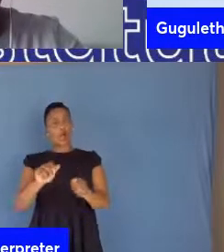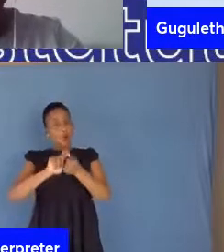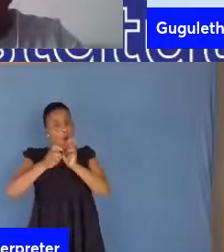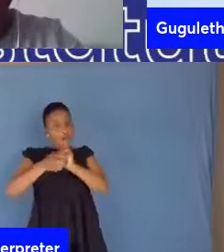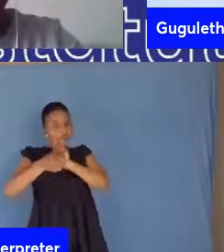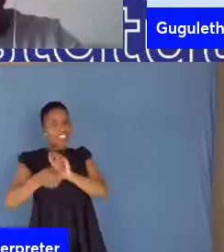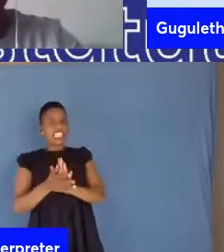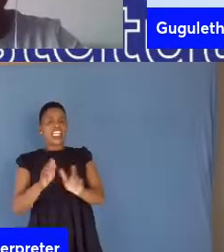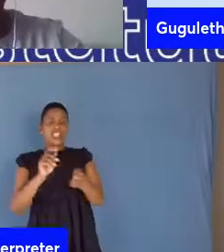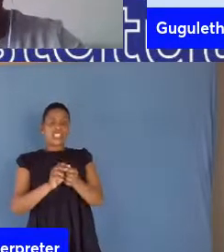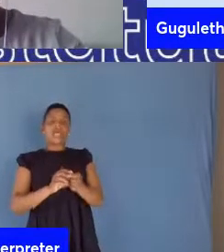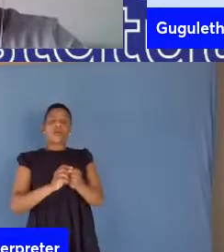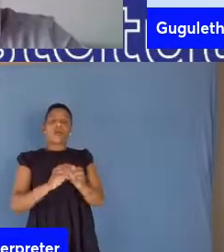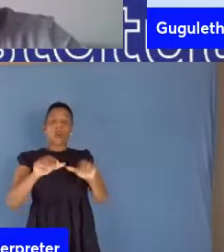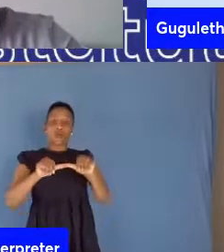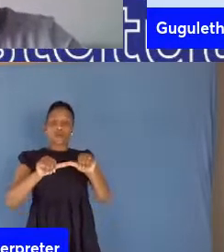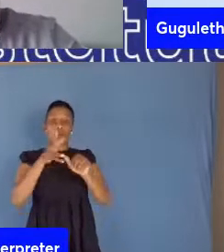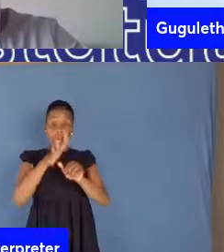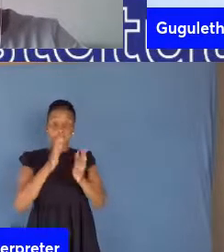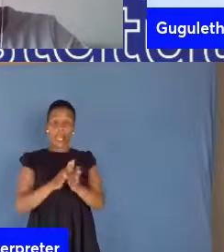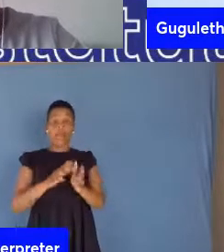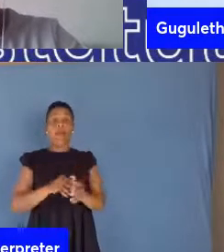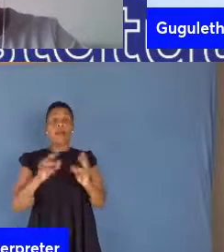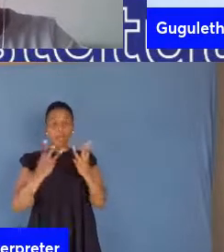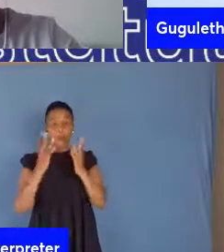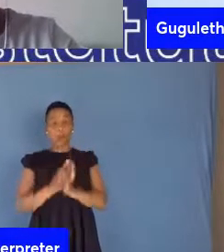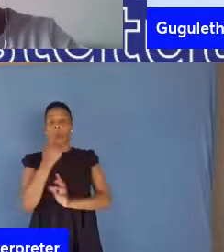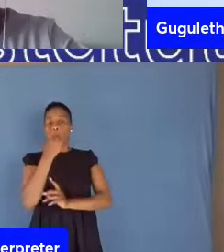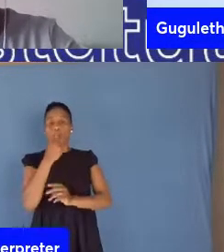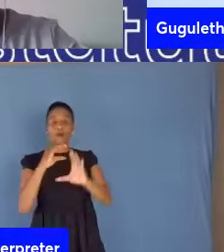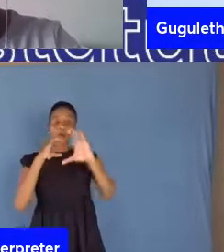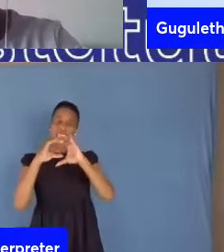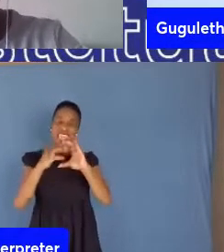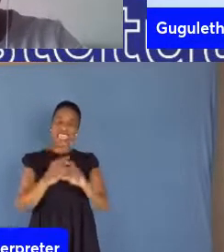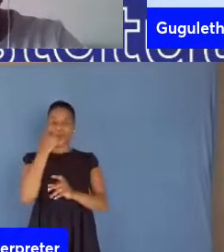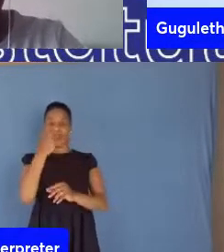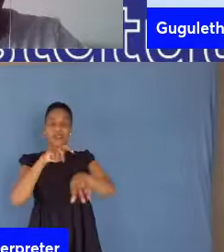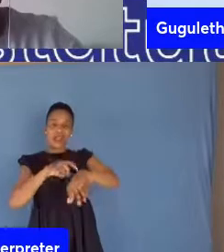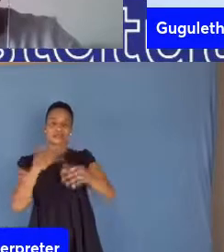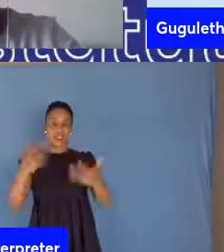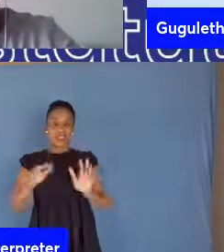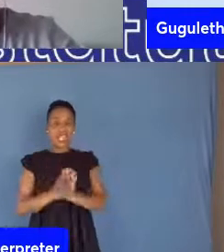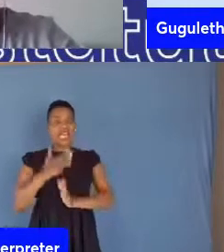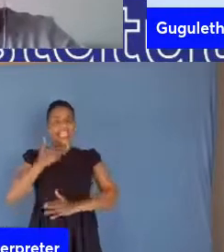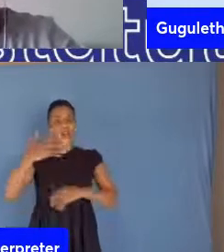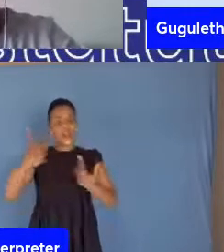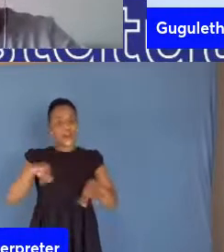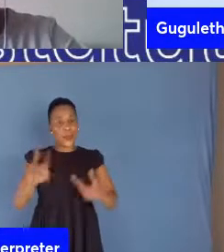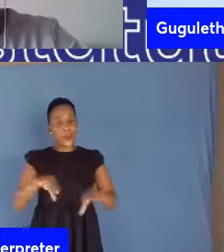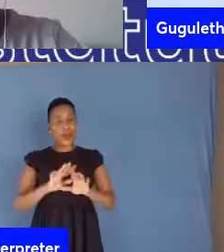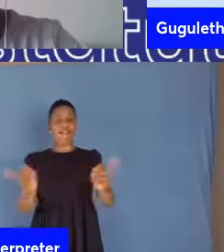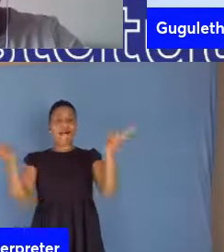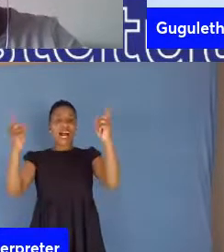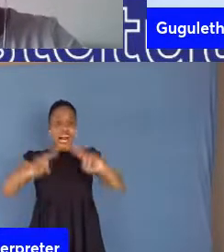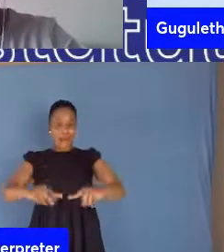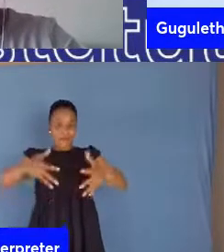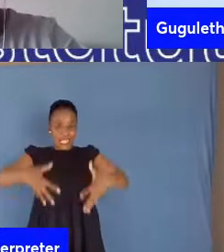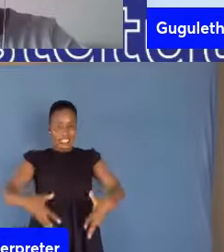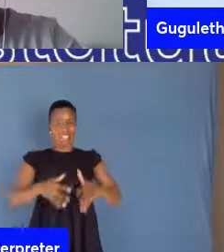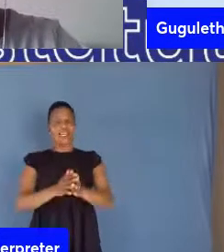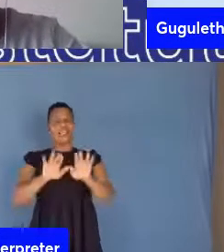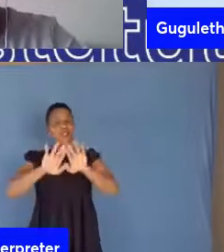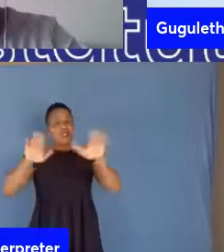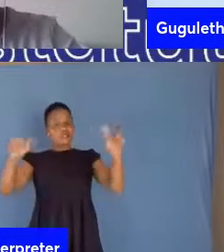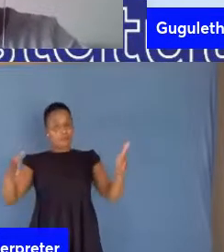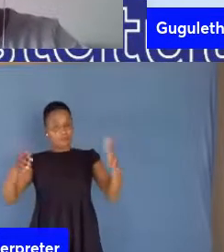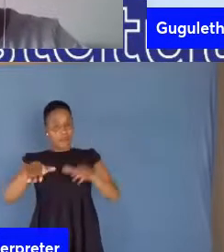people, one conversation at a time. Thank you so much for coming into this platform. We really appreciate